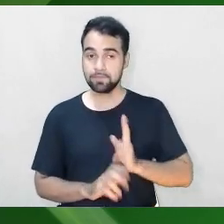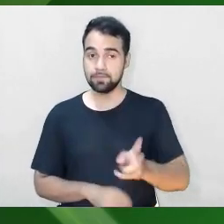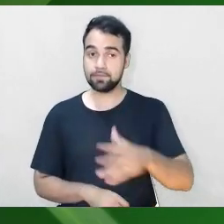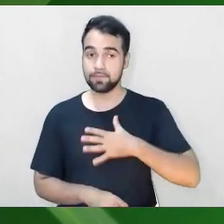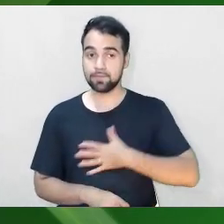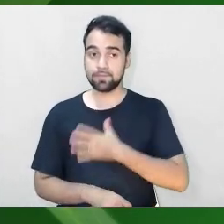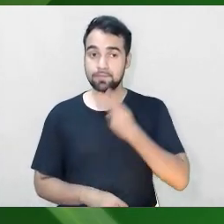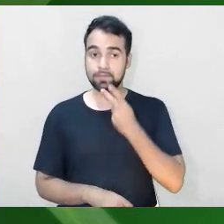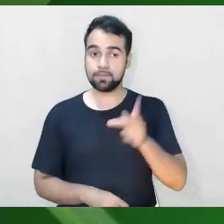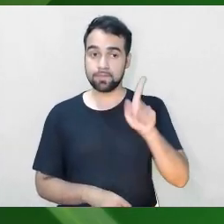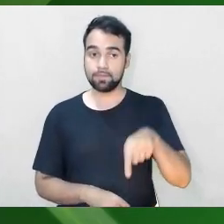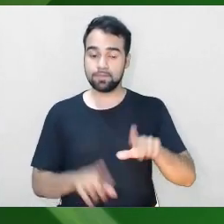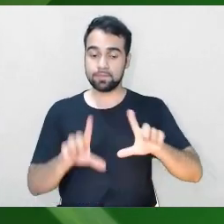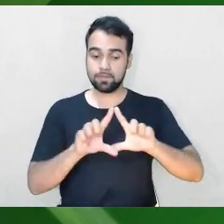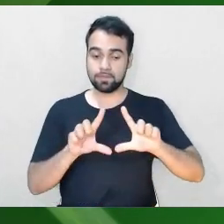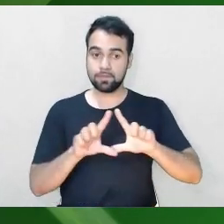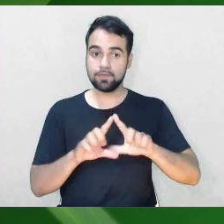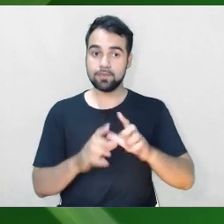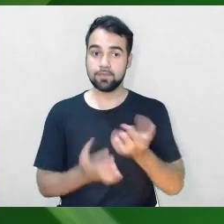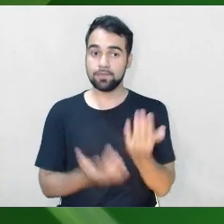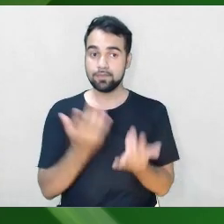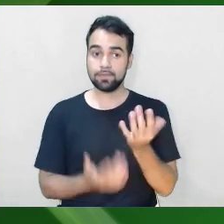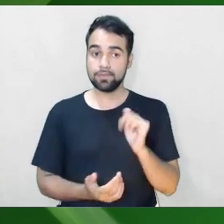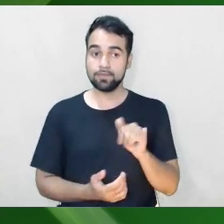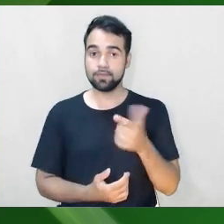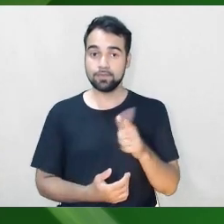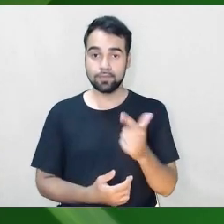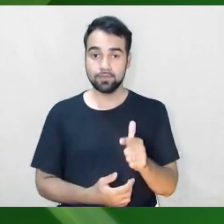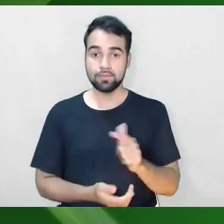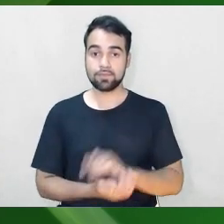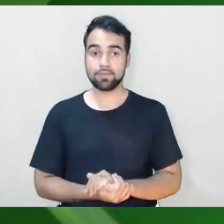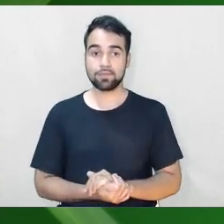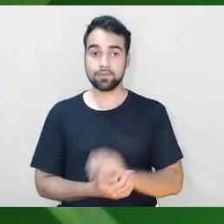a triangle of fire. If we don't have oxygen, heat, and fuel,